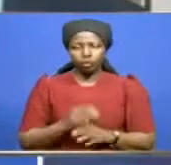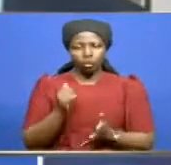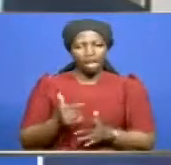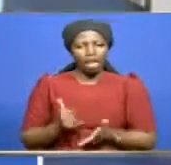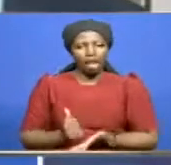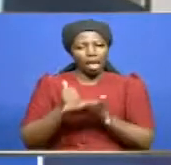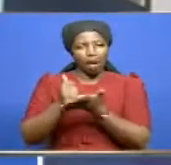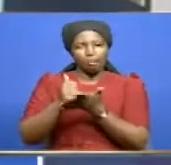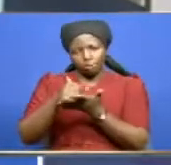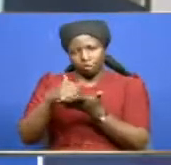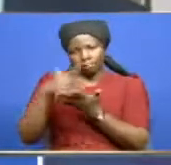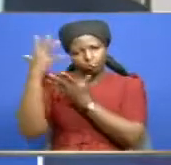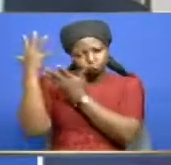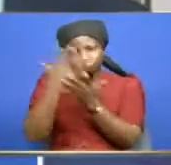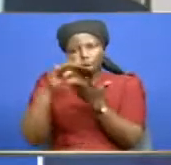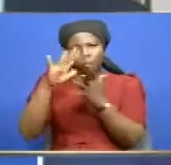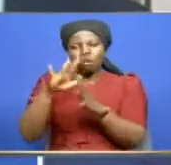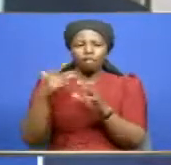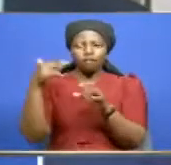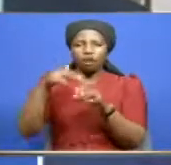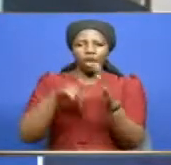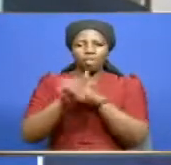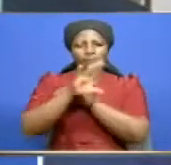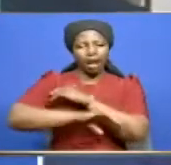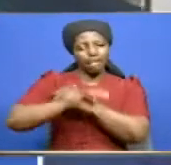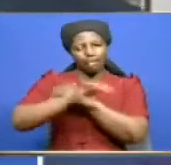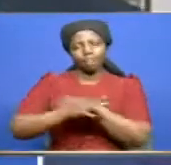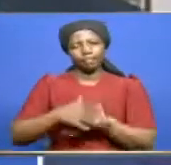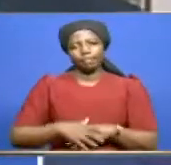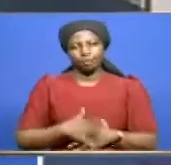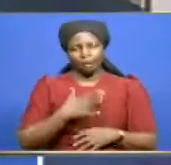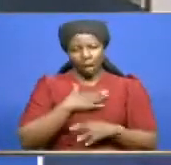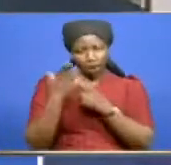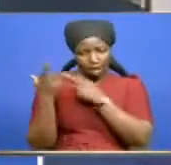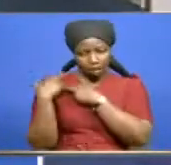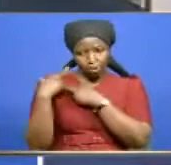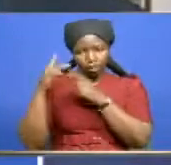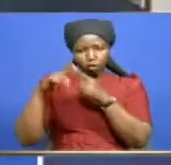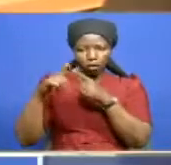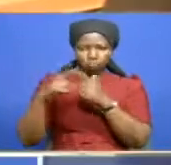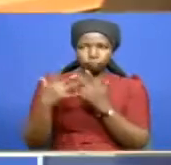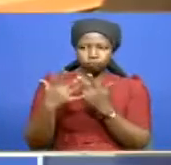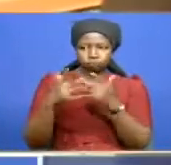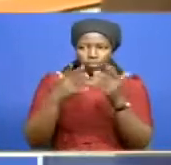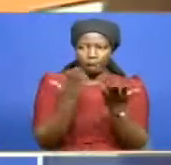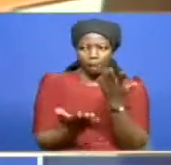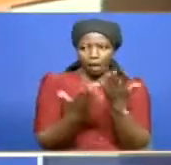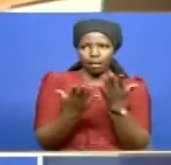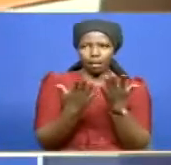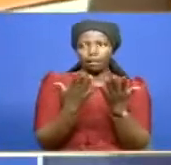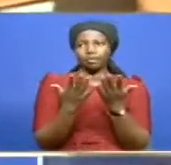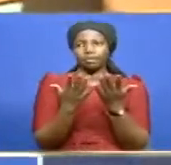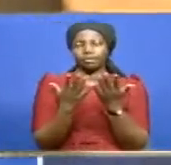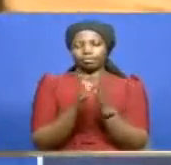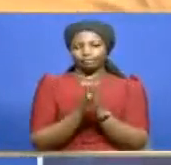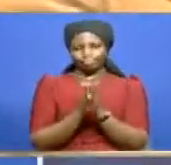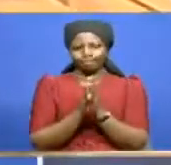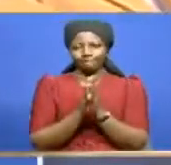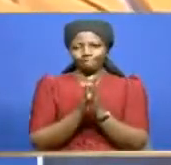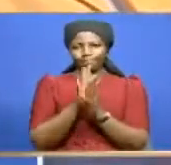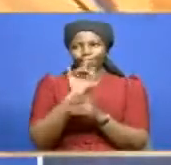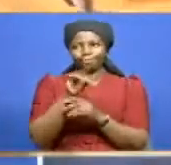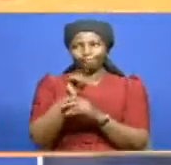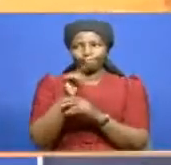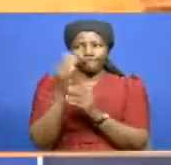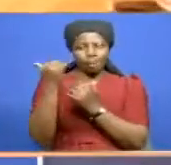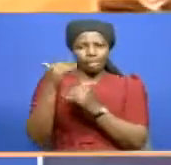mandate is to offer a level playing field to be able to balance the interests of investors and consumers. This is expected to reduce hoarding of petroleum products